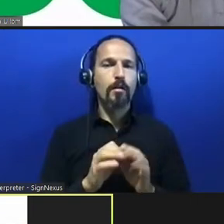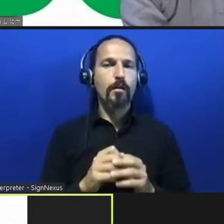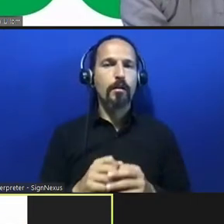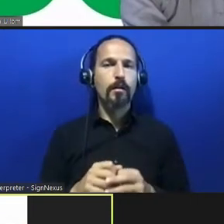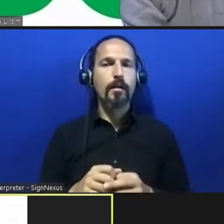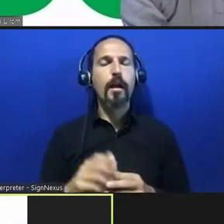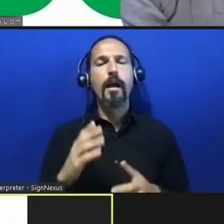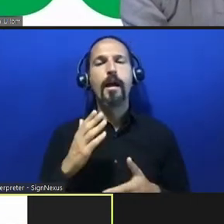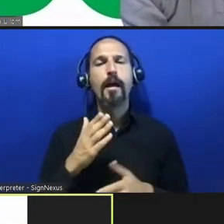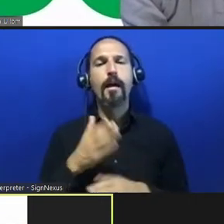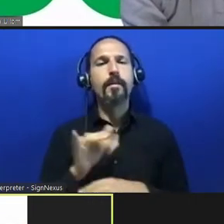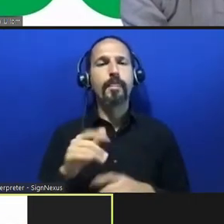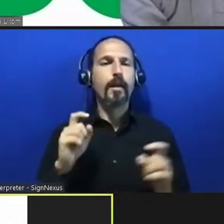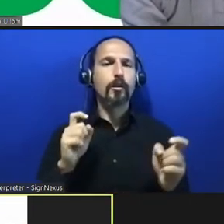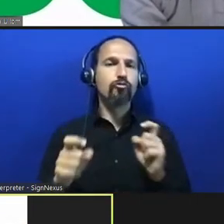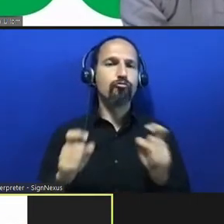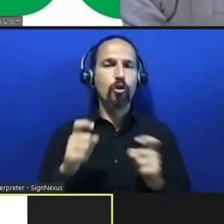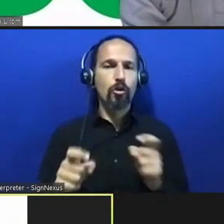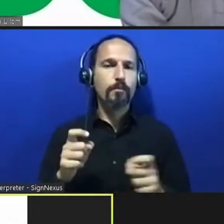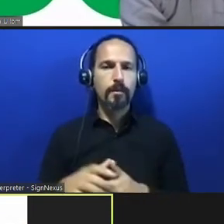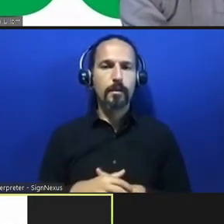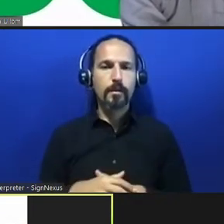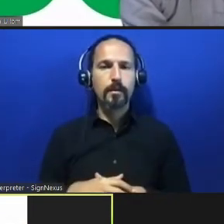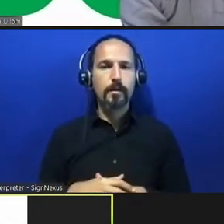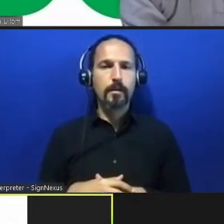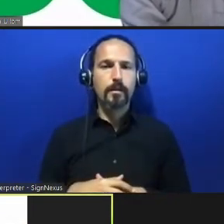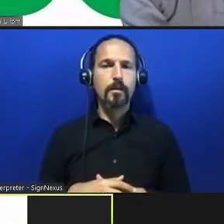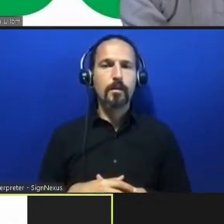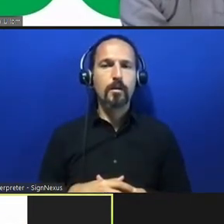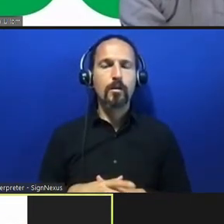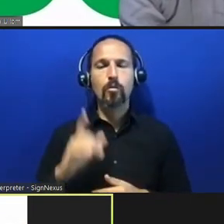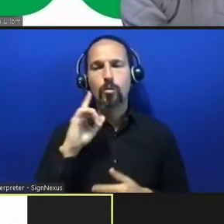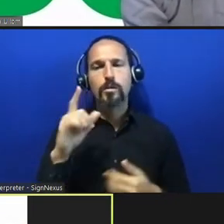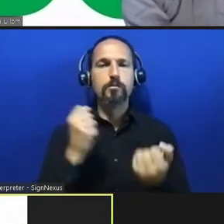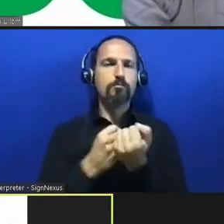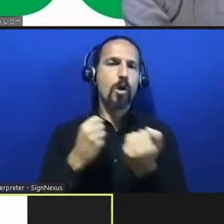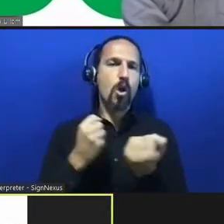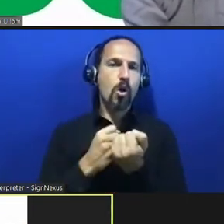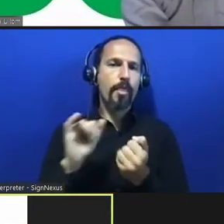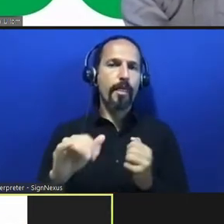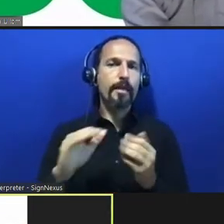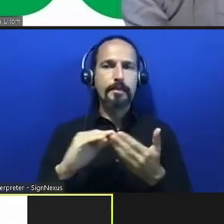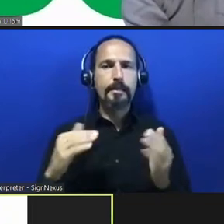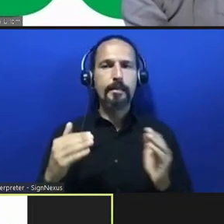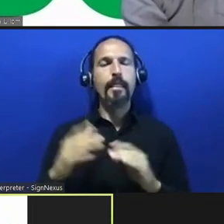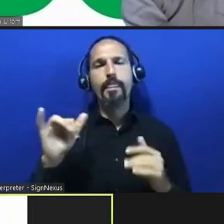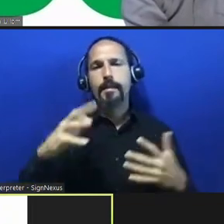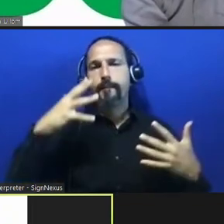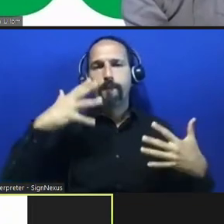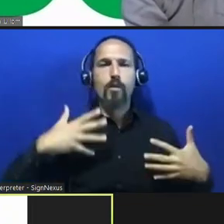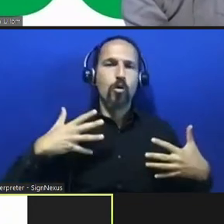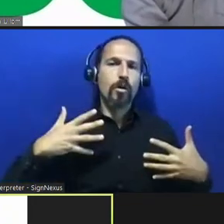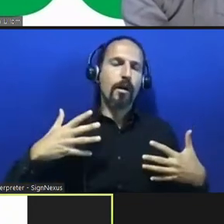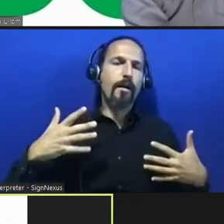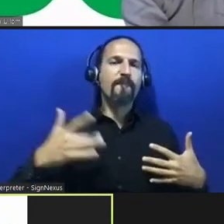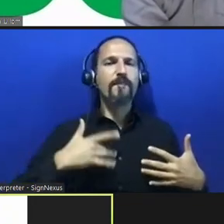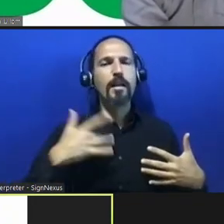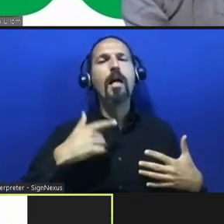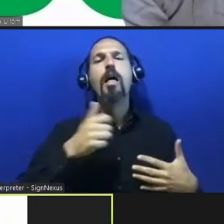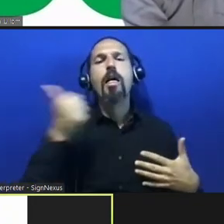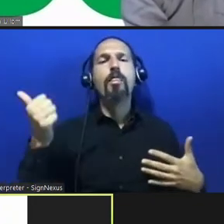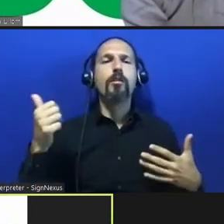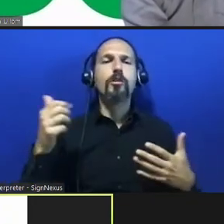you know contributing even after you know uh being there for for the city it's really unfortunate I mean I feel like there's other